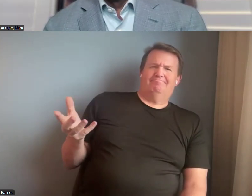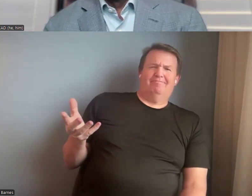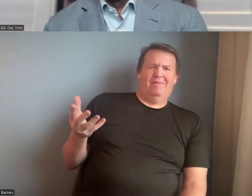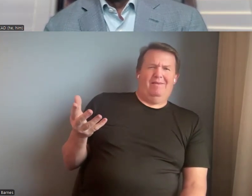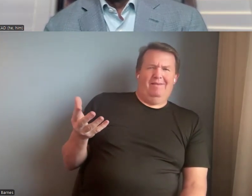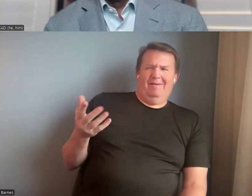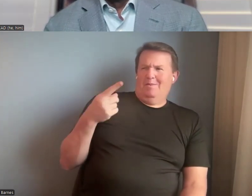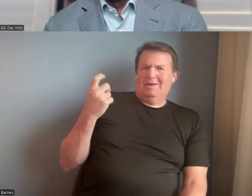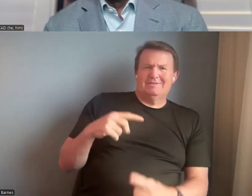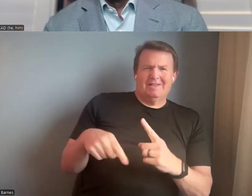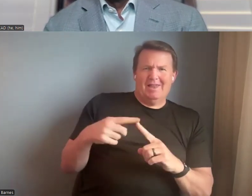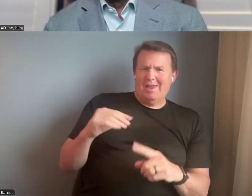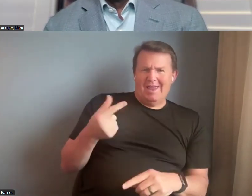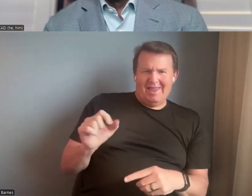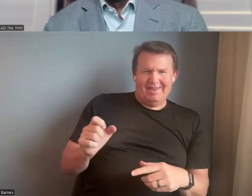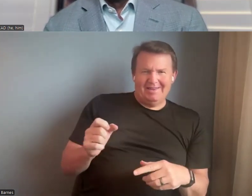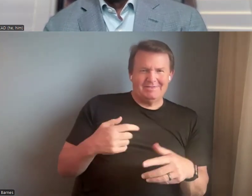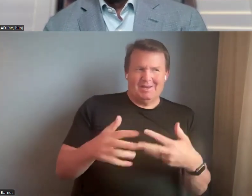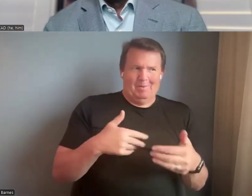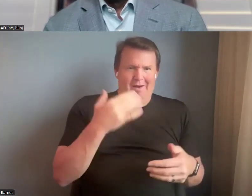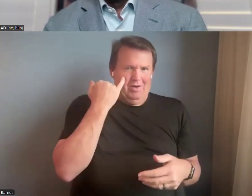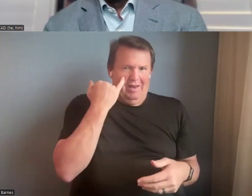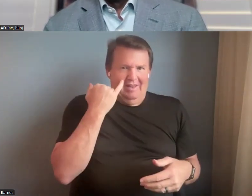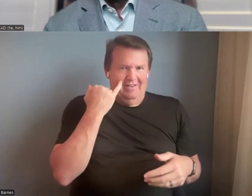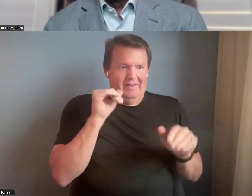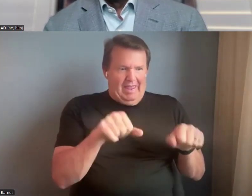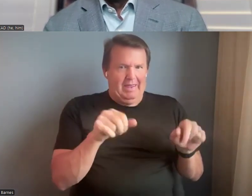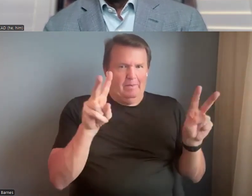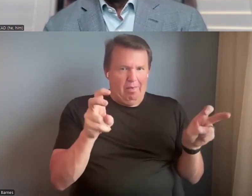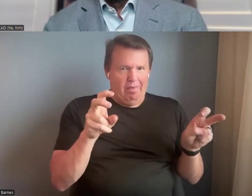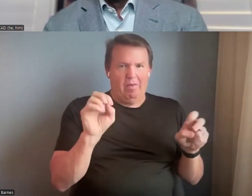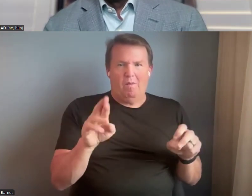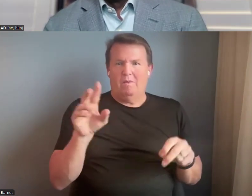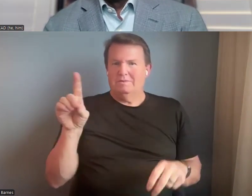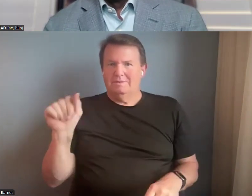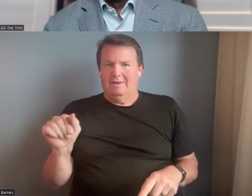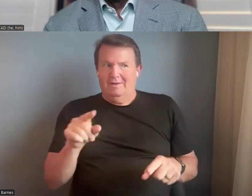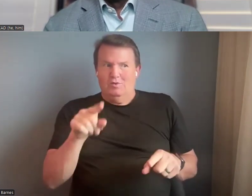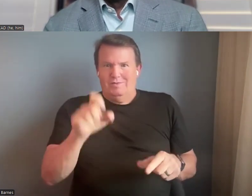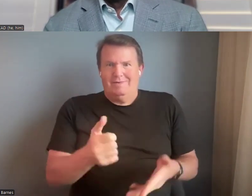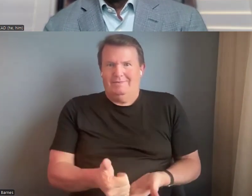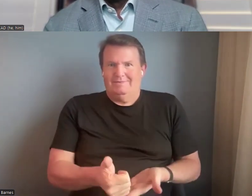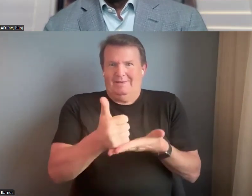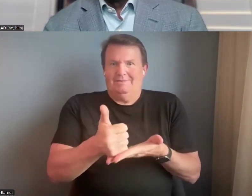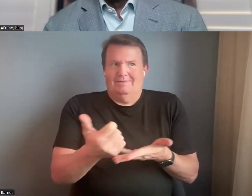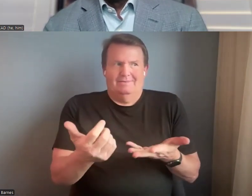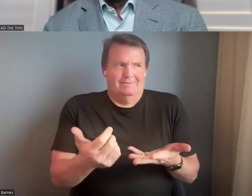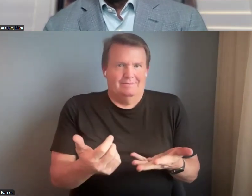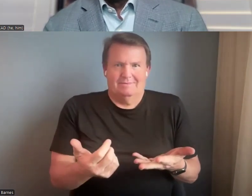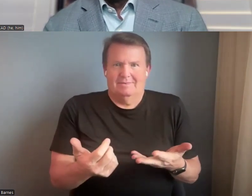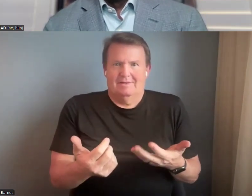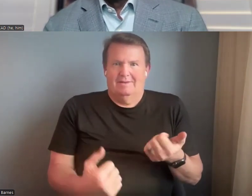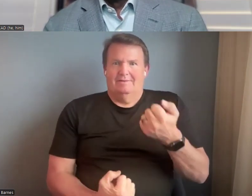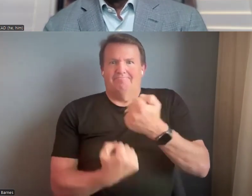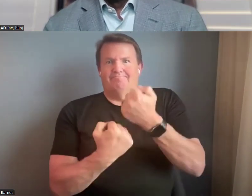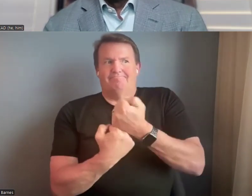age, whether able-bodied or disabled, you do need resources and assistance and accommodations and